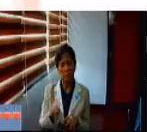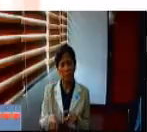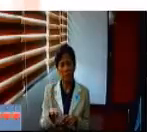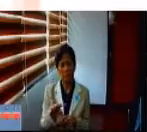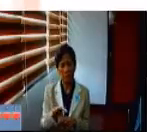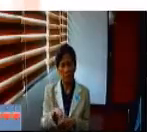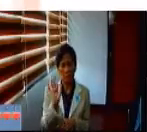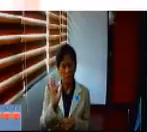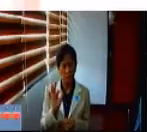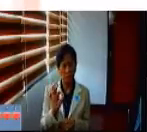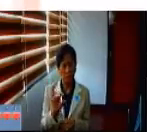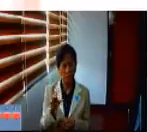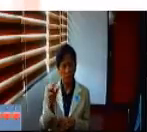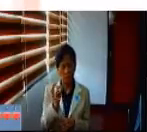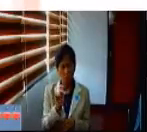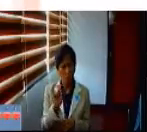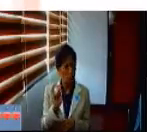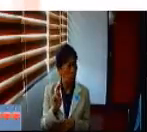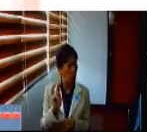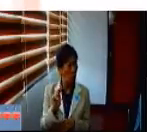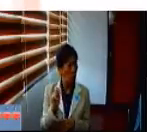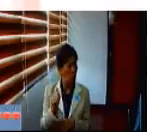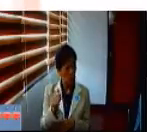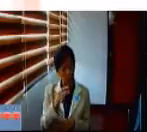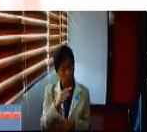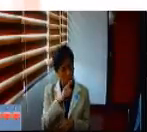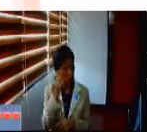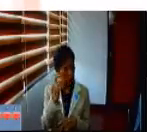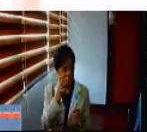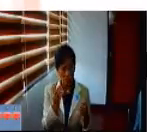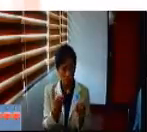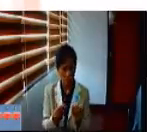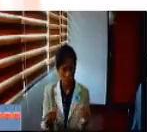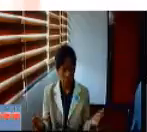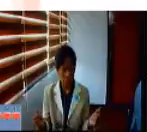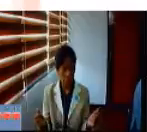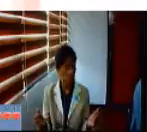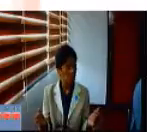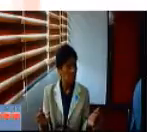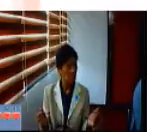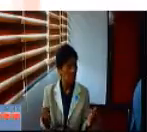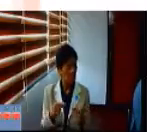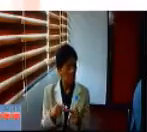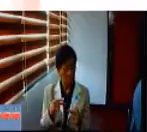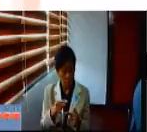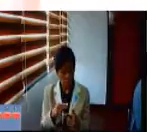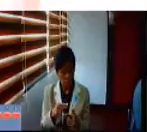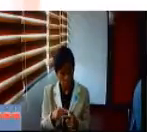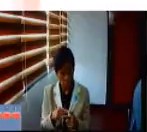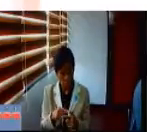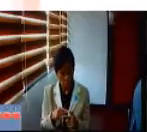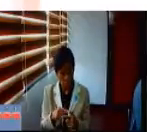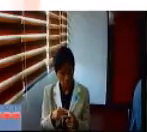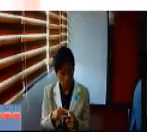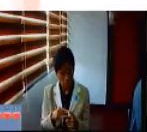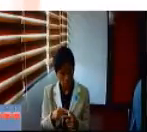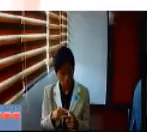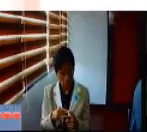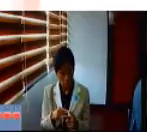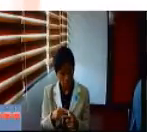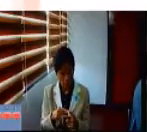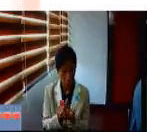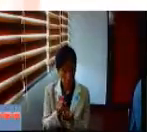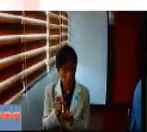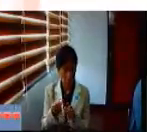tuna yung mga tao because na-deplete na. And then here comes increase in sea surface temperature, and then those